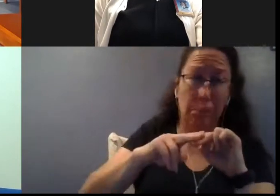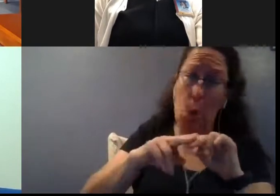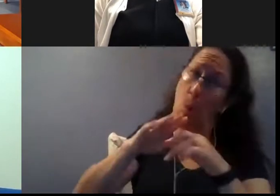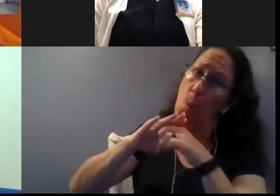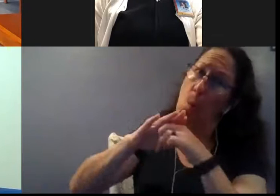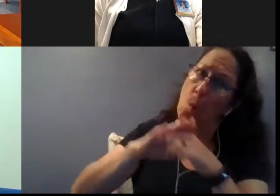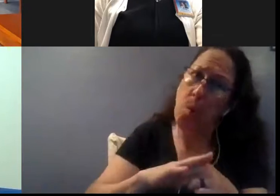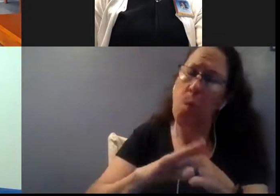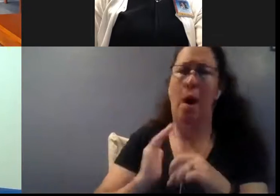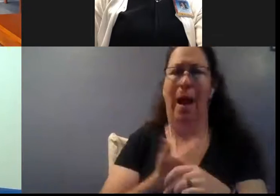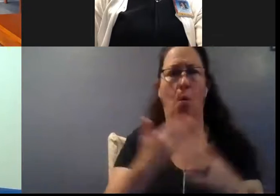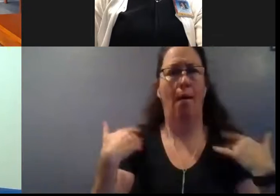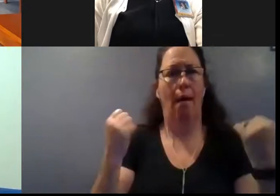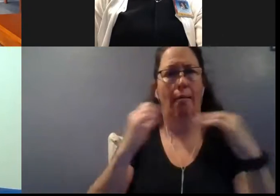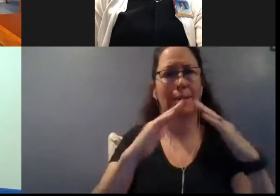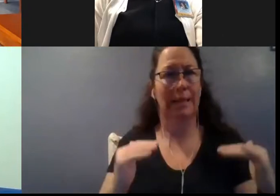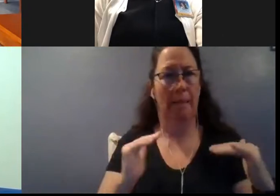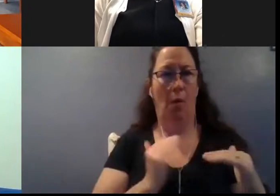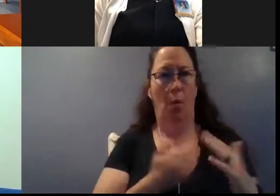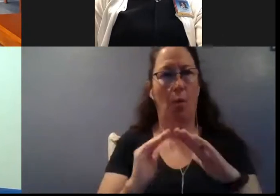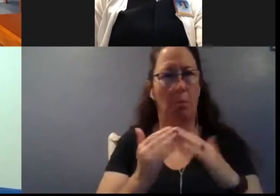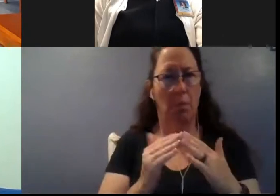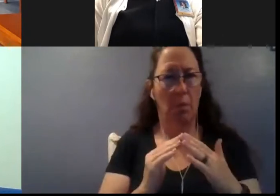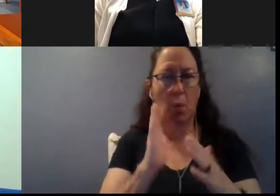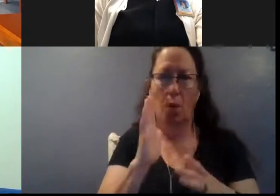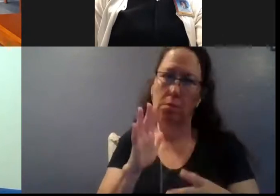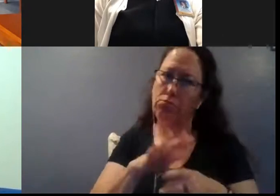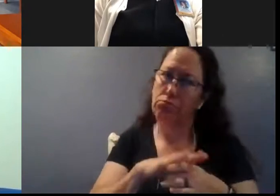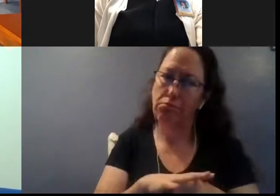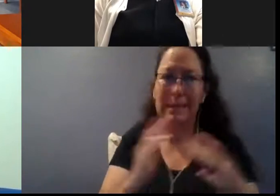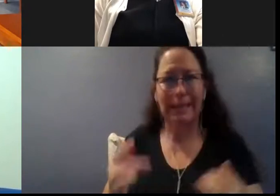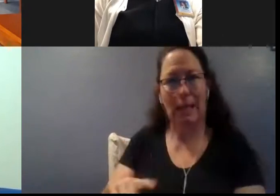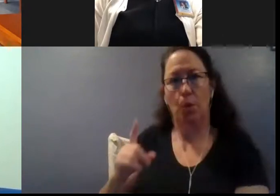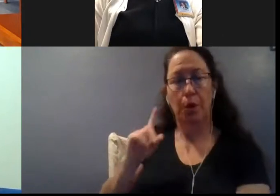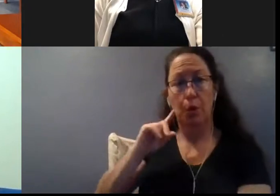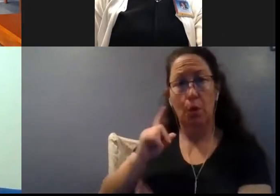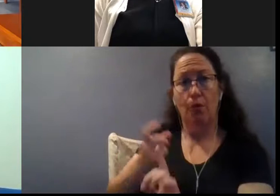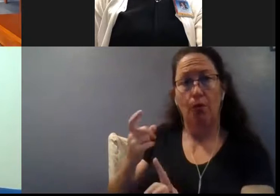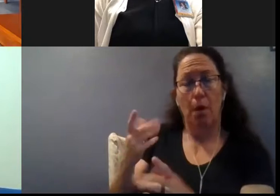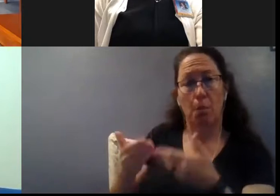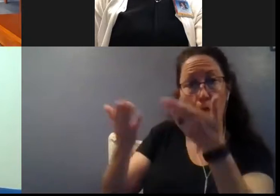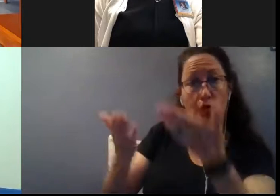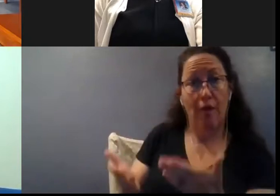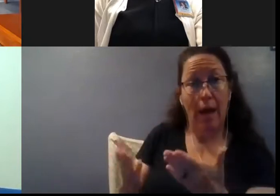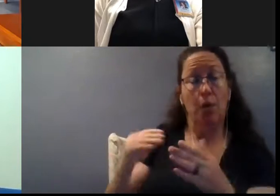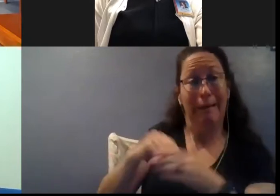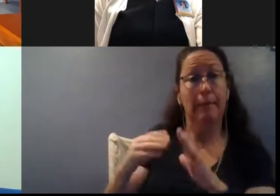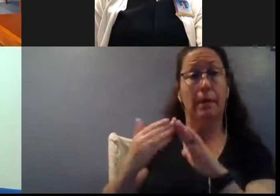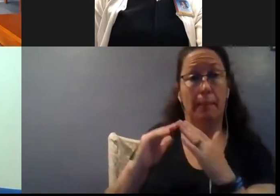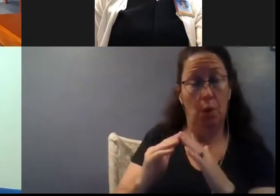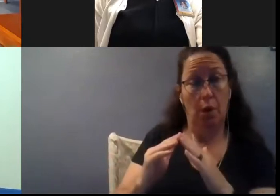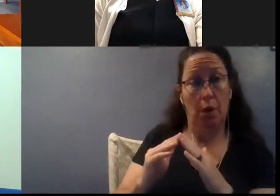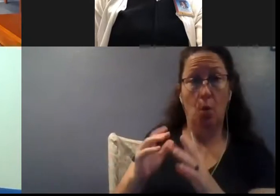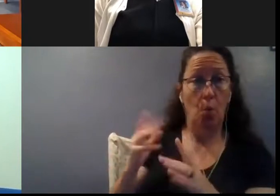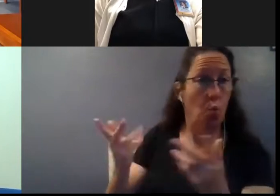on healthcare resources in our community. Today, we will hear from one of our healthcare providers in our community and the impacts